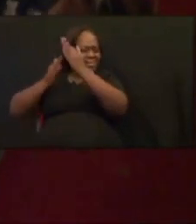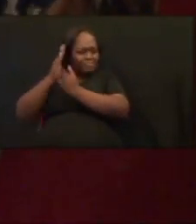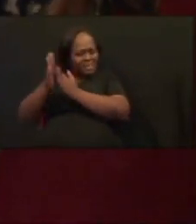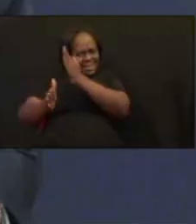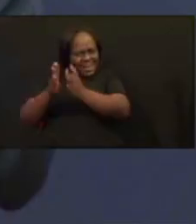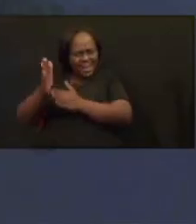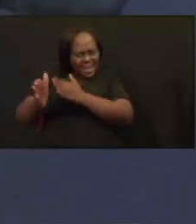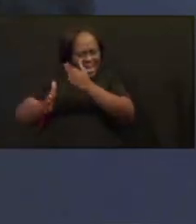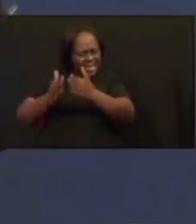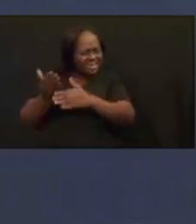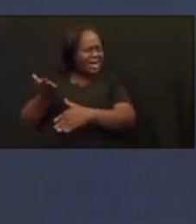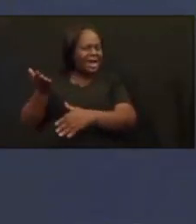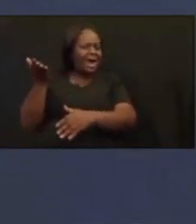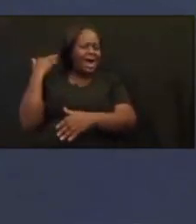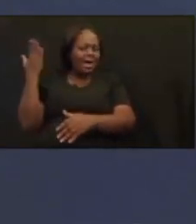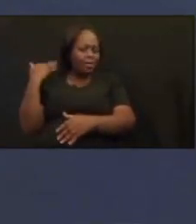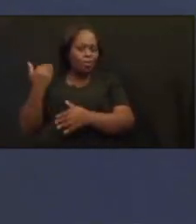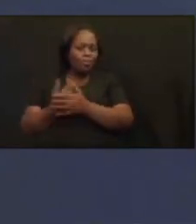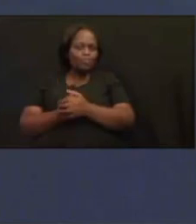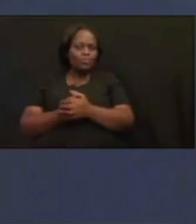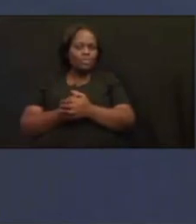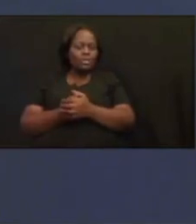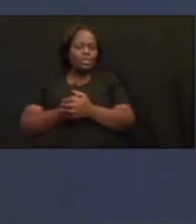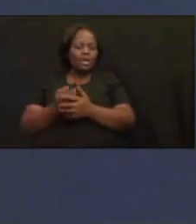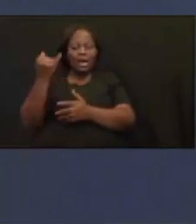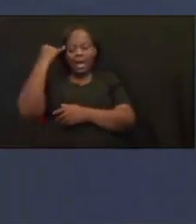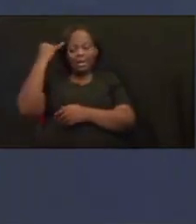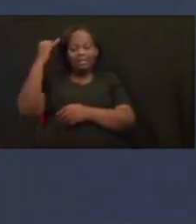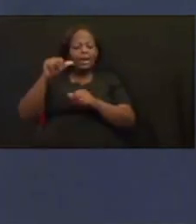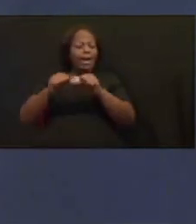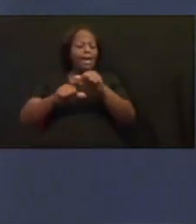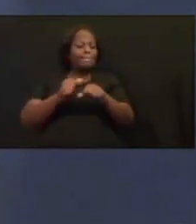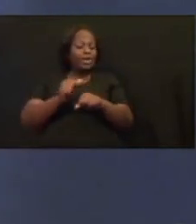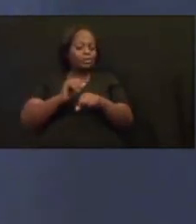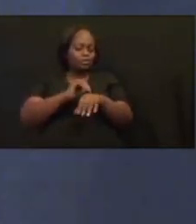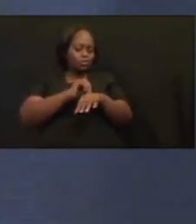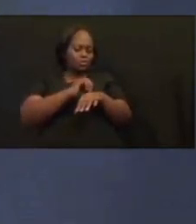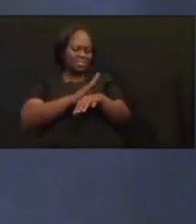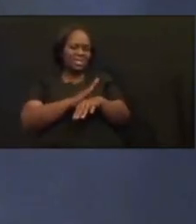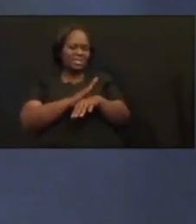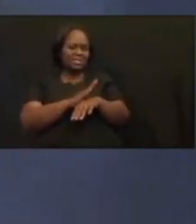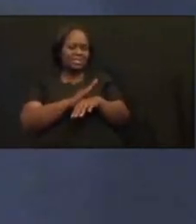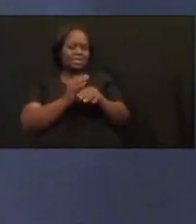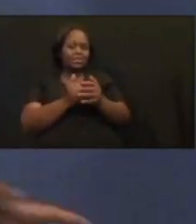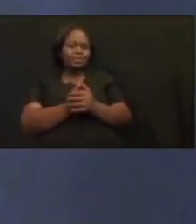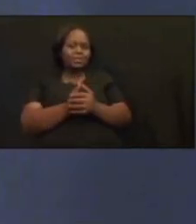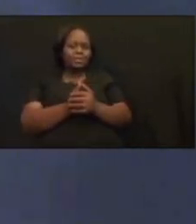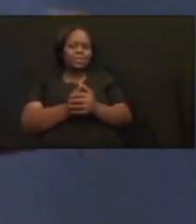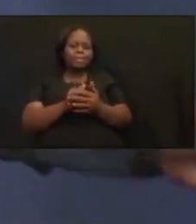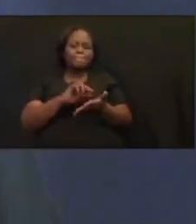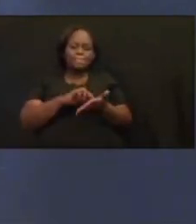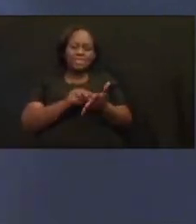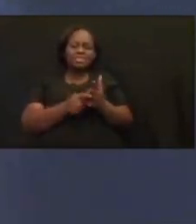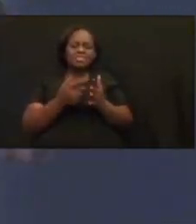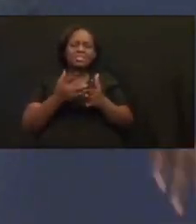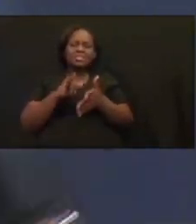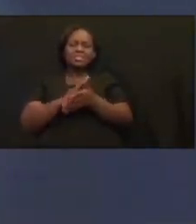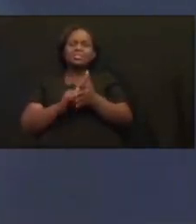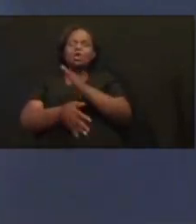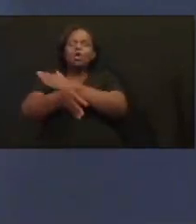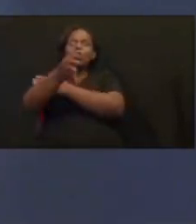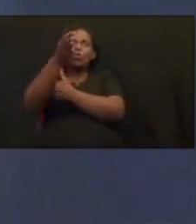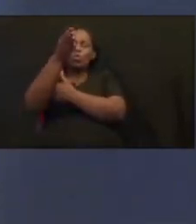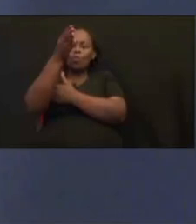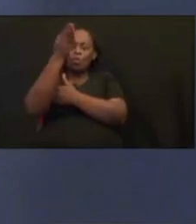program. The idea of being sent tells you God meticulously planned your arrival. It does not matter the